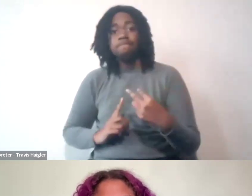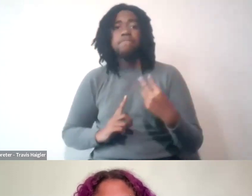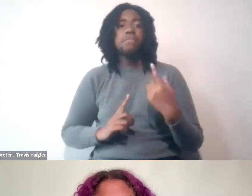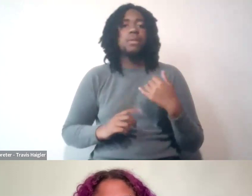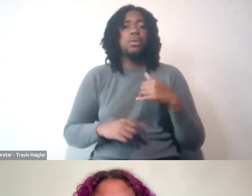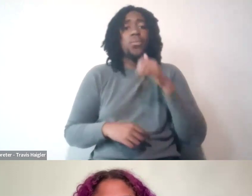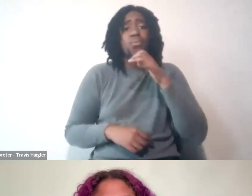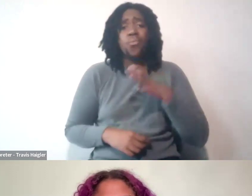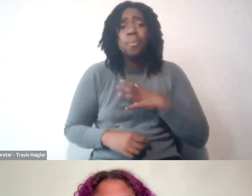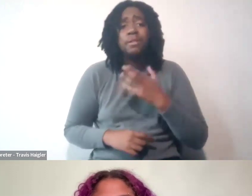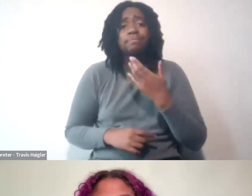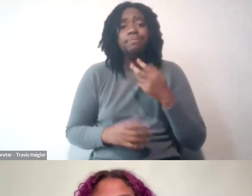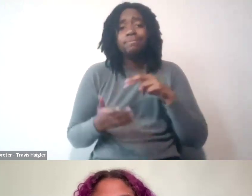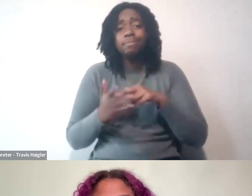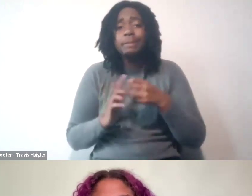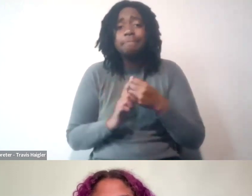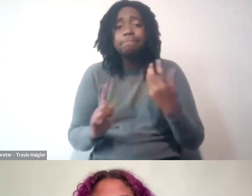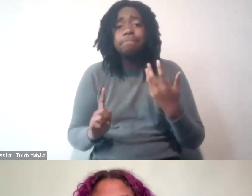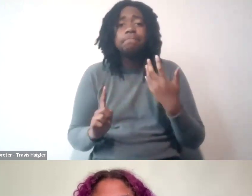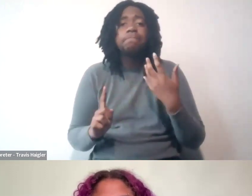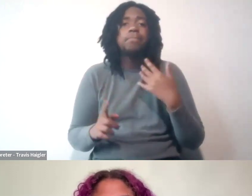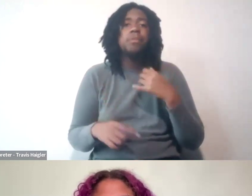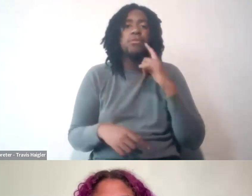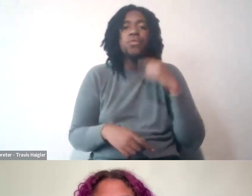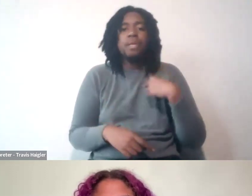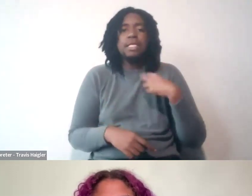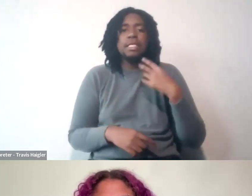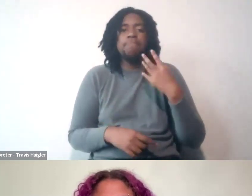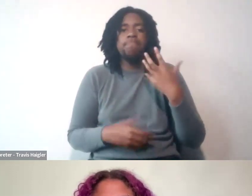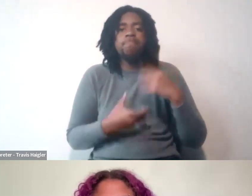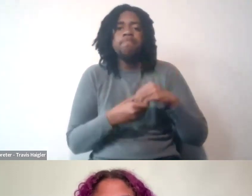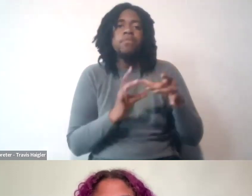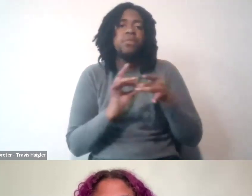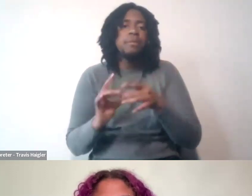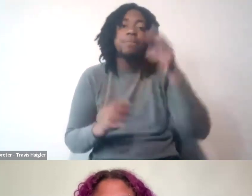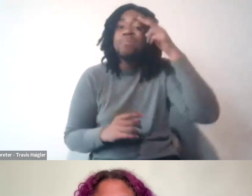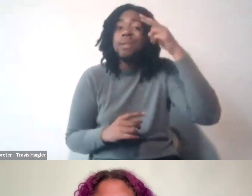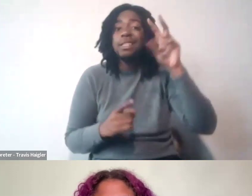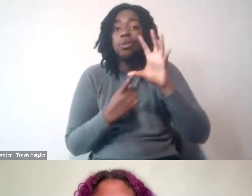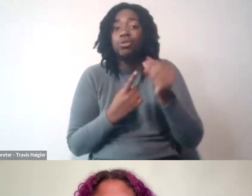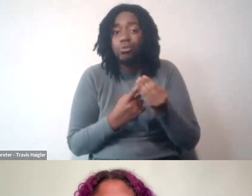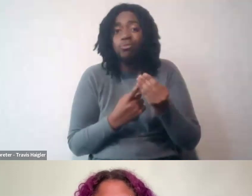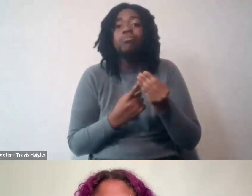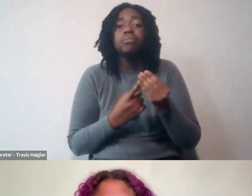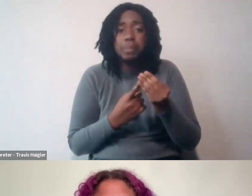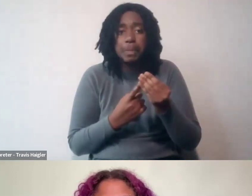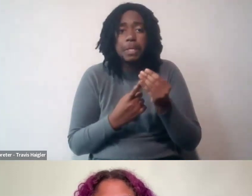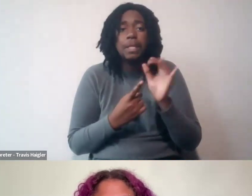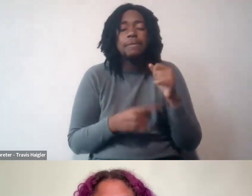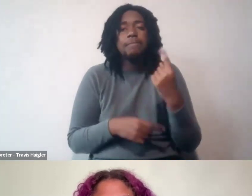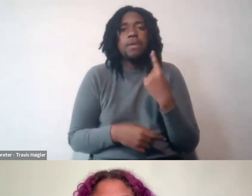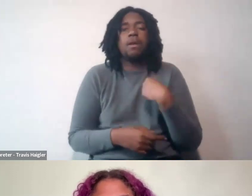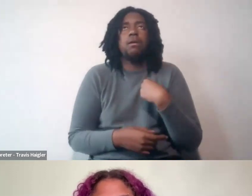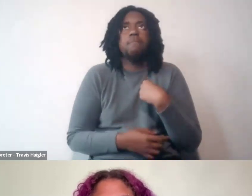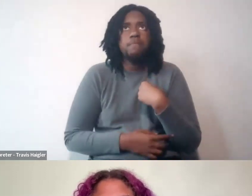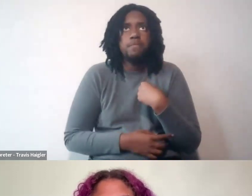a woman for me in Mexican culture. And that's one thing that, I would have